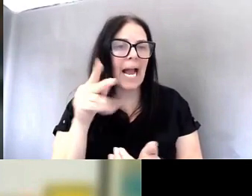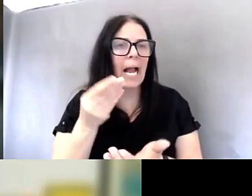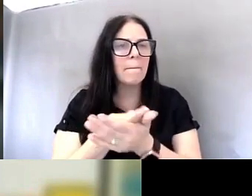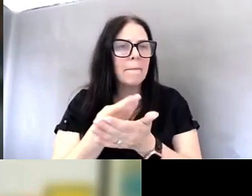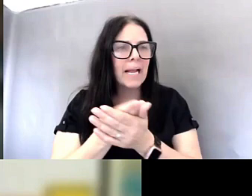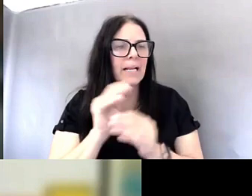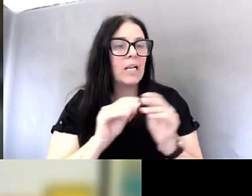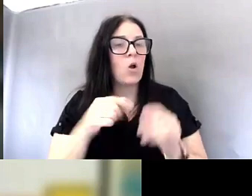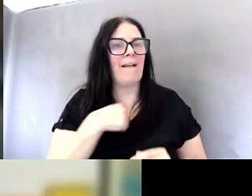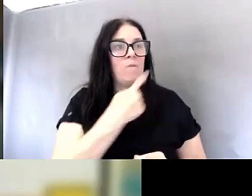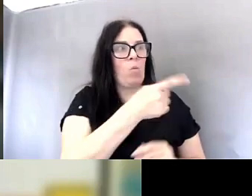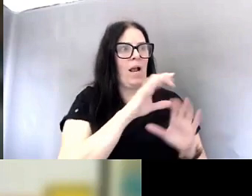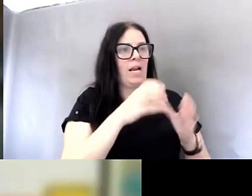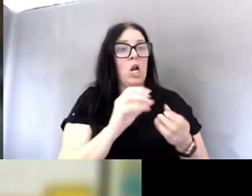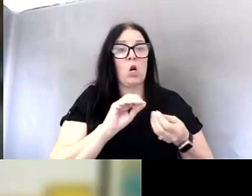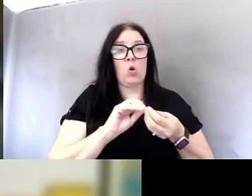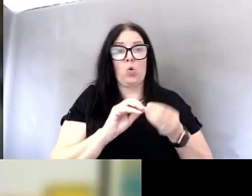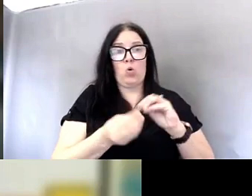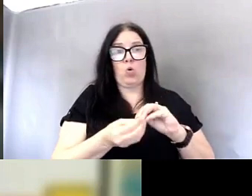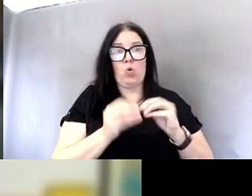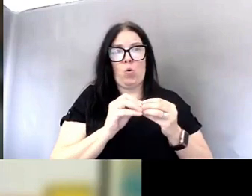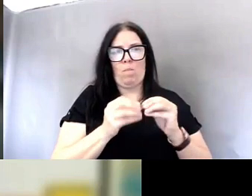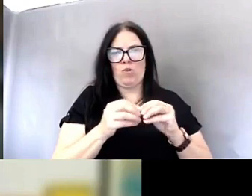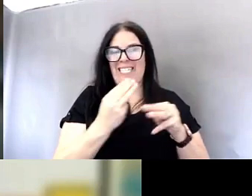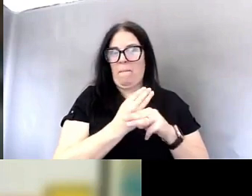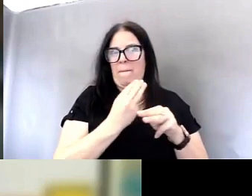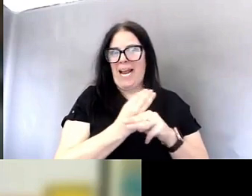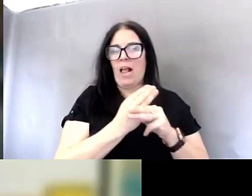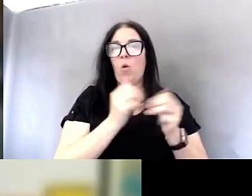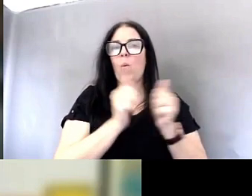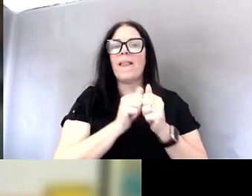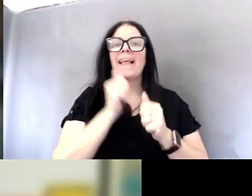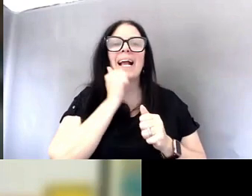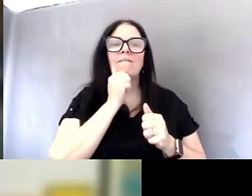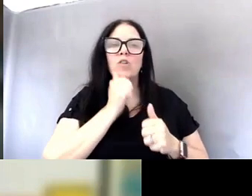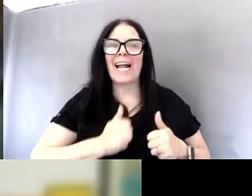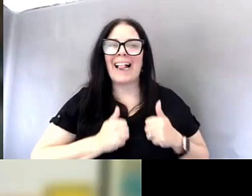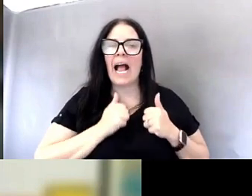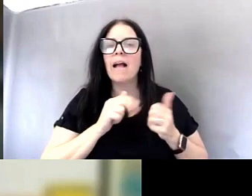life, with workbooks.